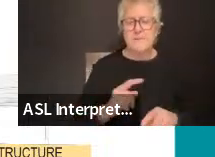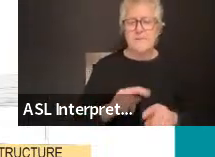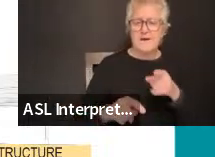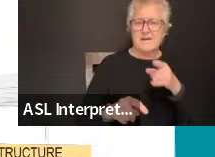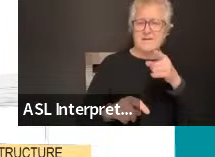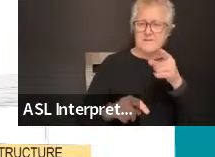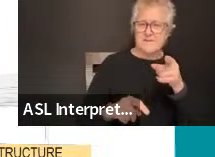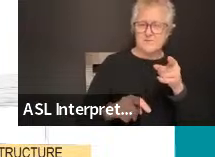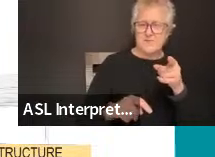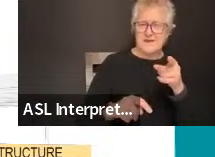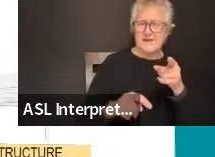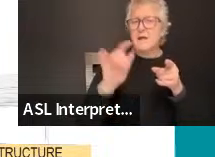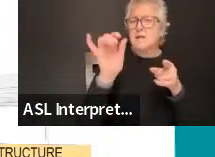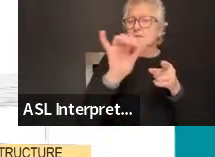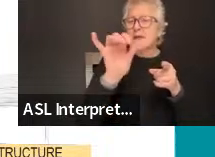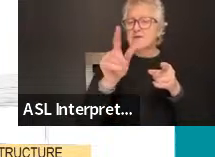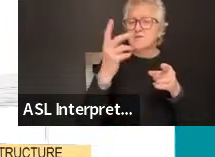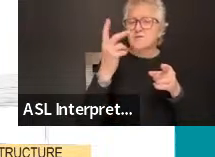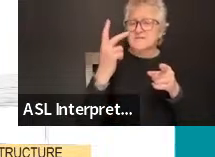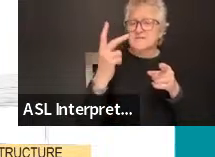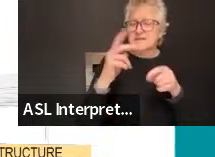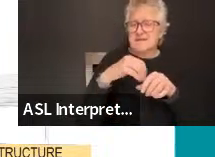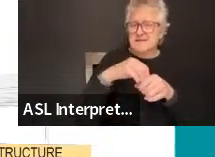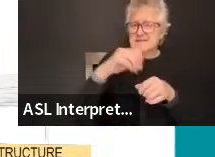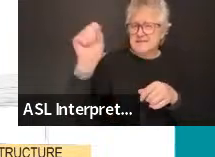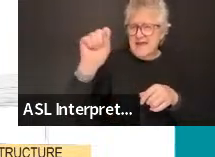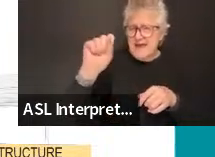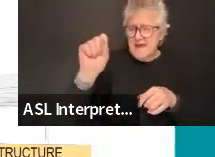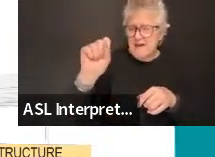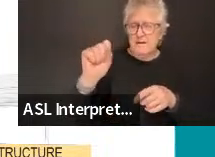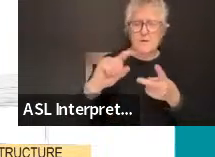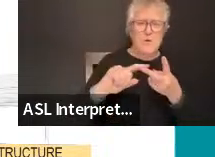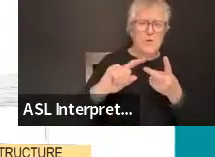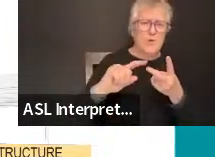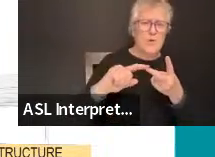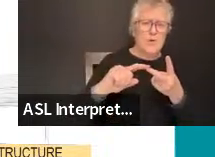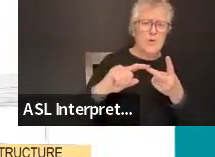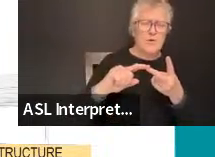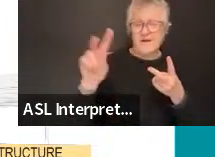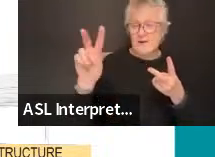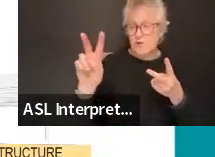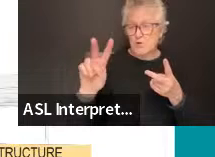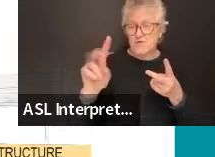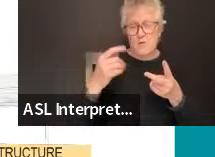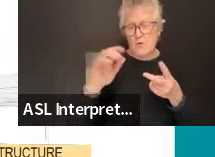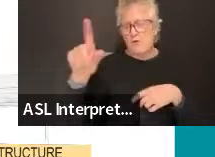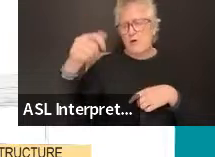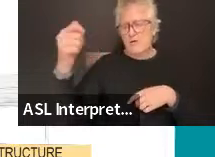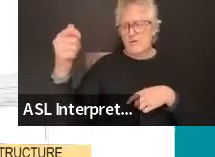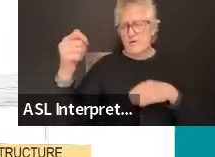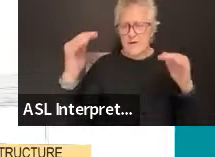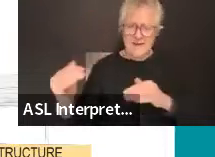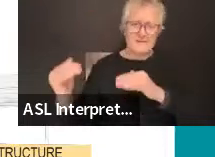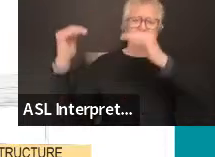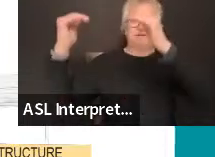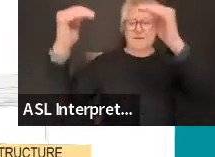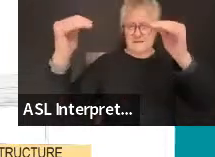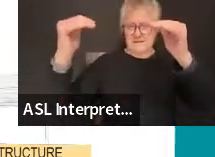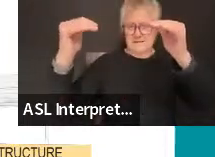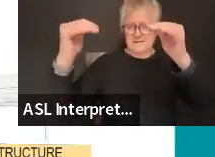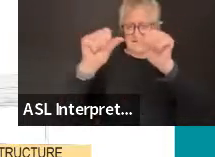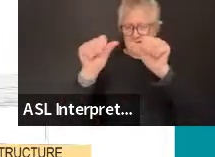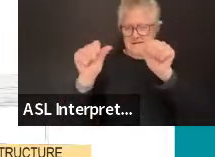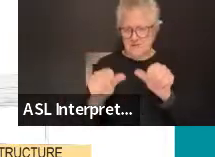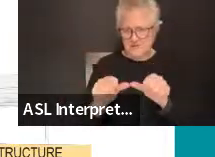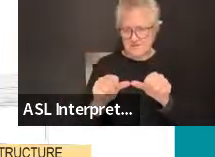elevated in Seattle or Vancouver or other elevated stations. So, and on the bottom, so everything shifts there.